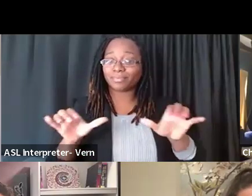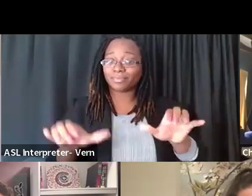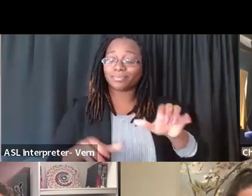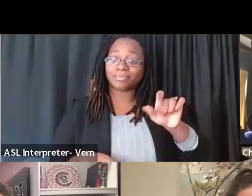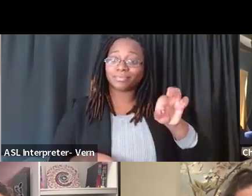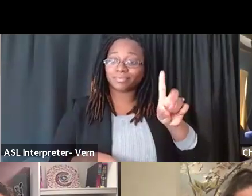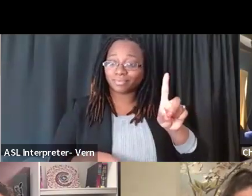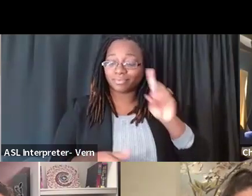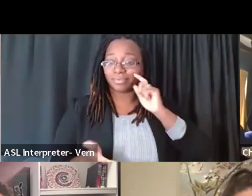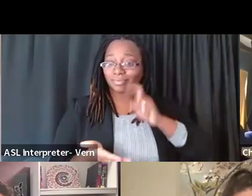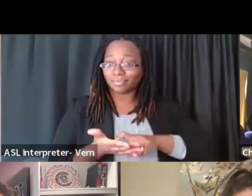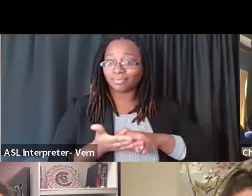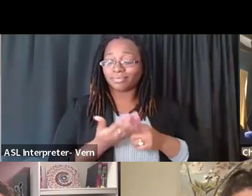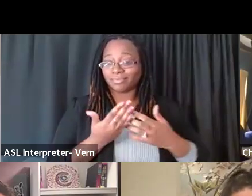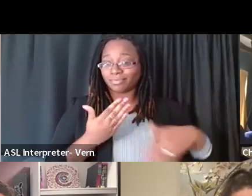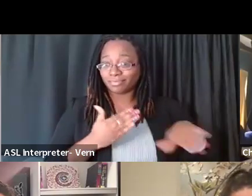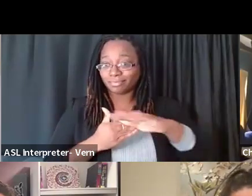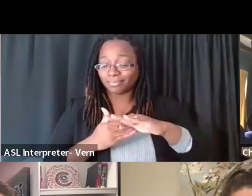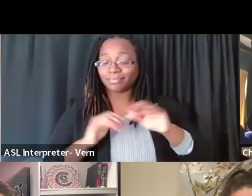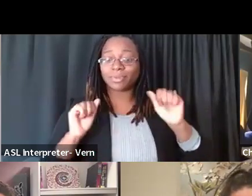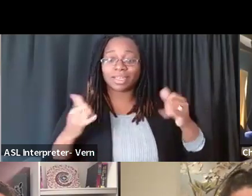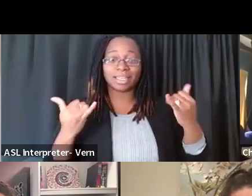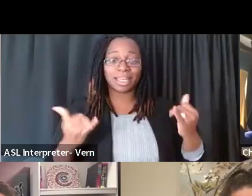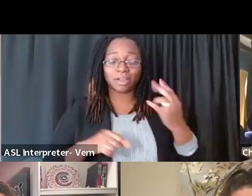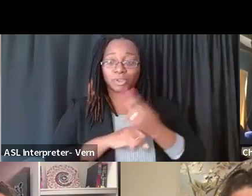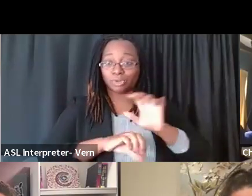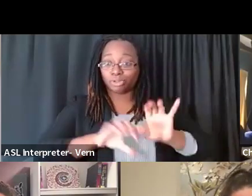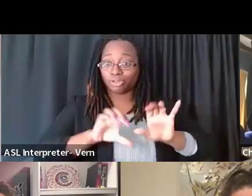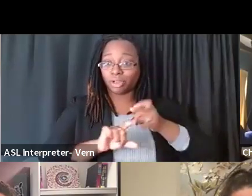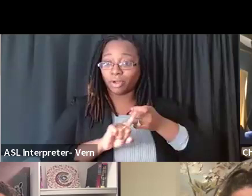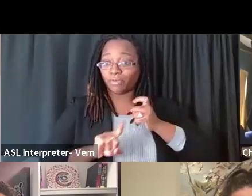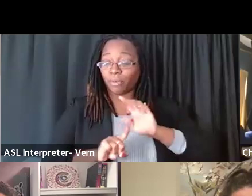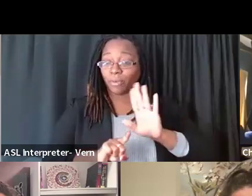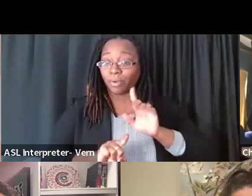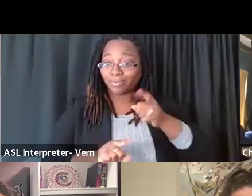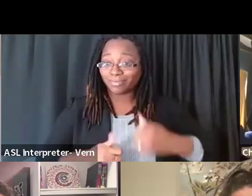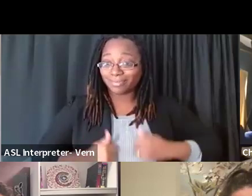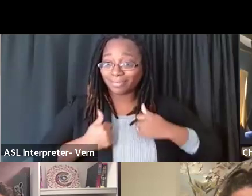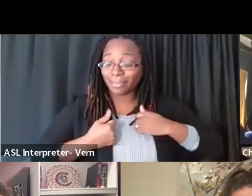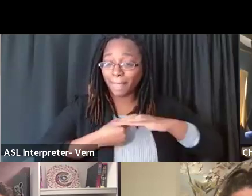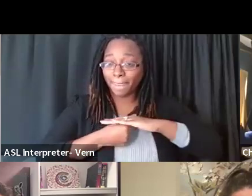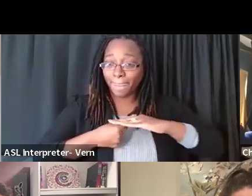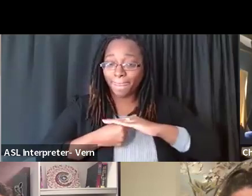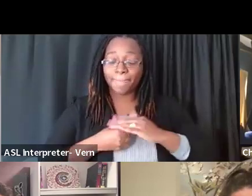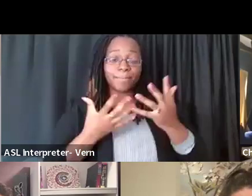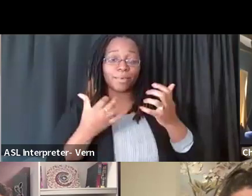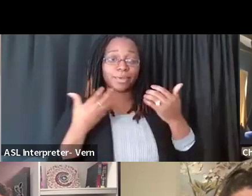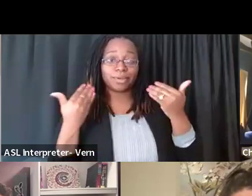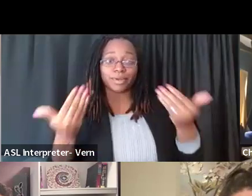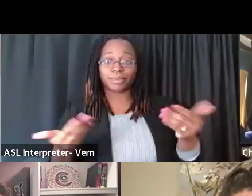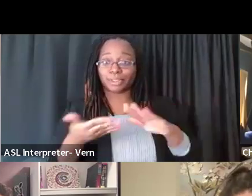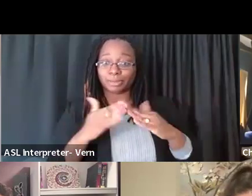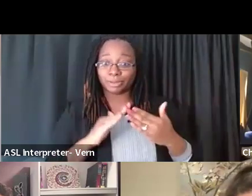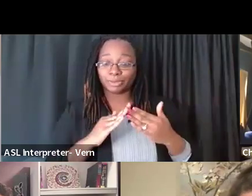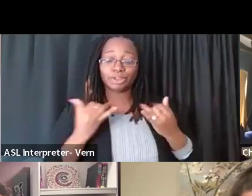feel free to put in the chat box the land acknowledgement for where you are. We would love to build community with this.